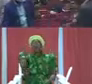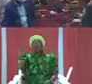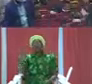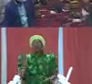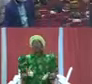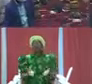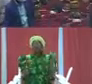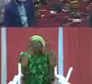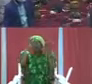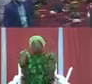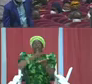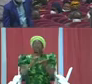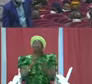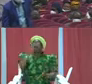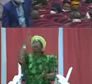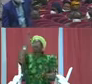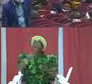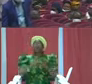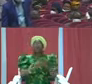simple prayer